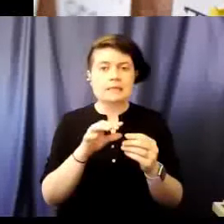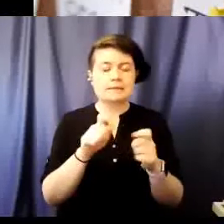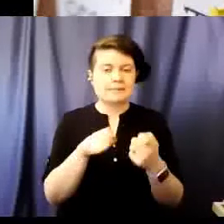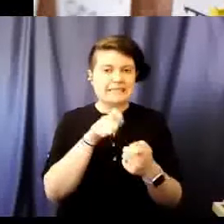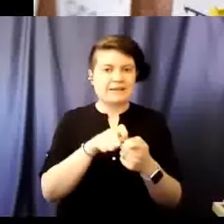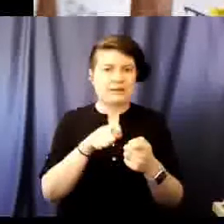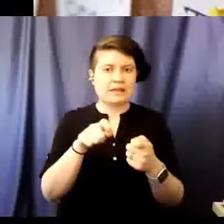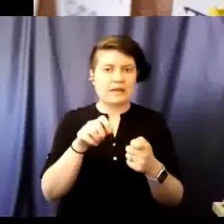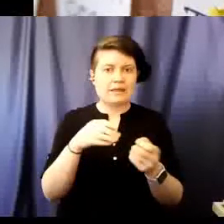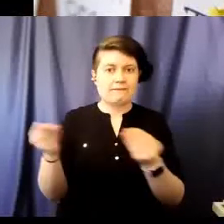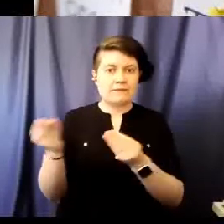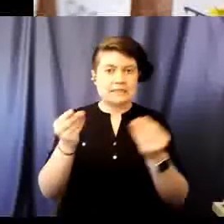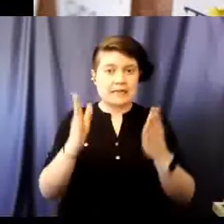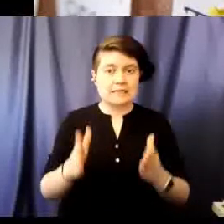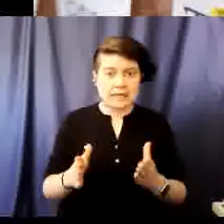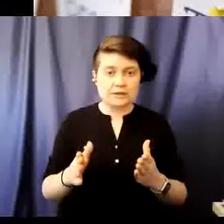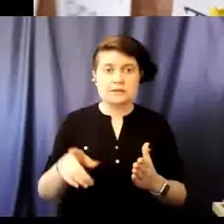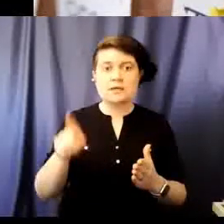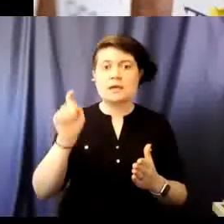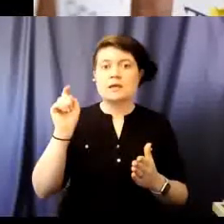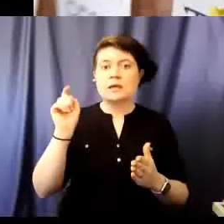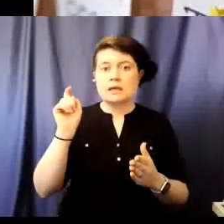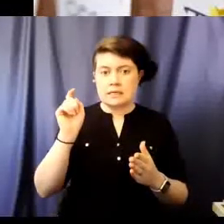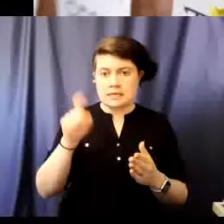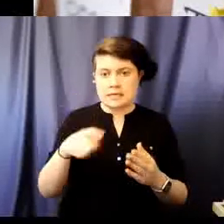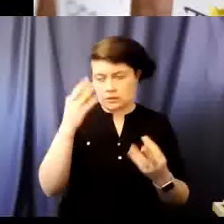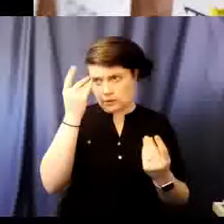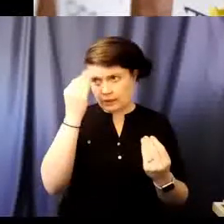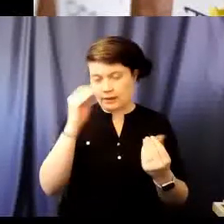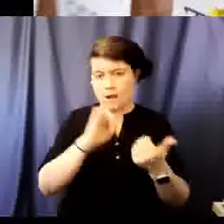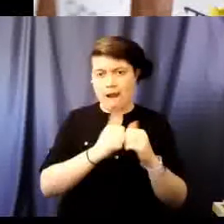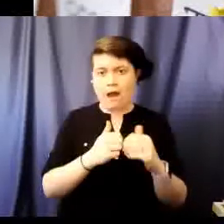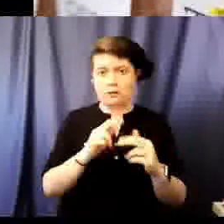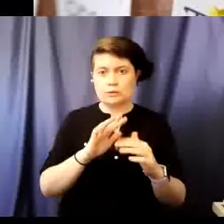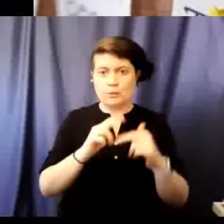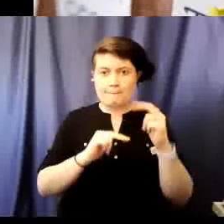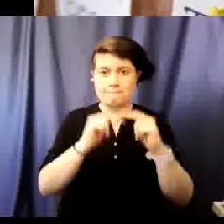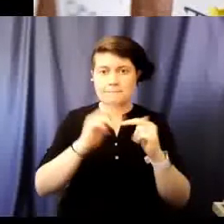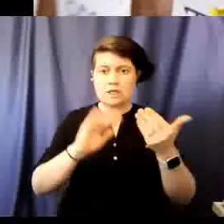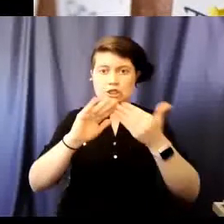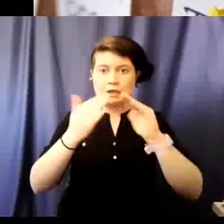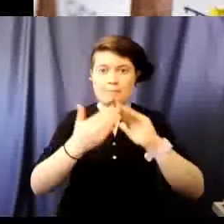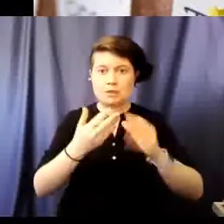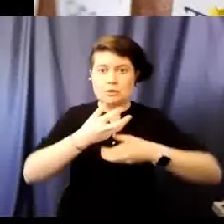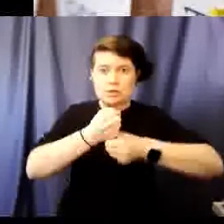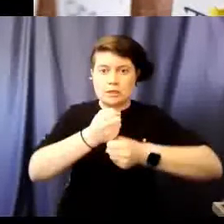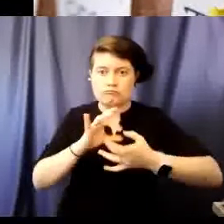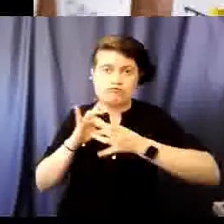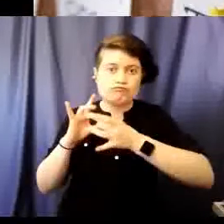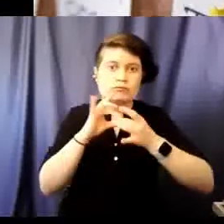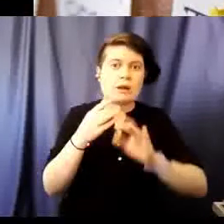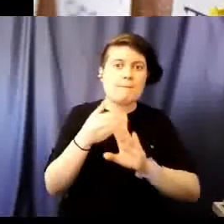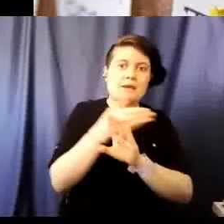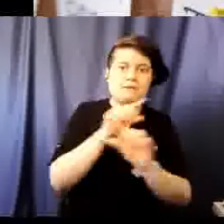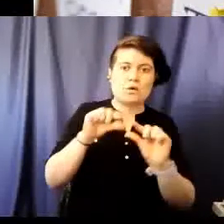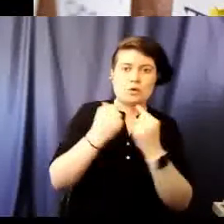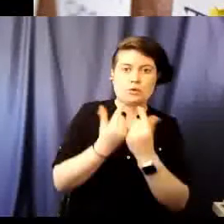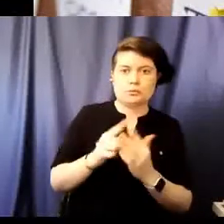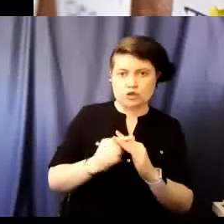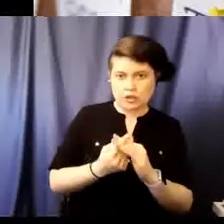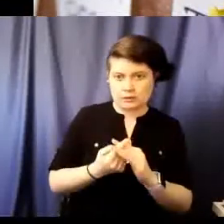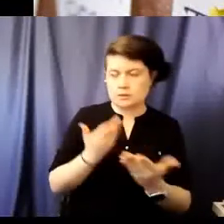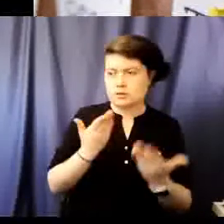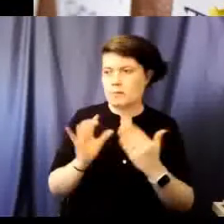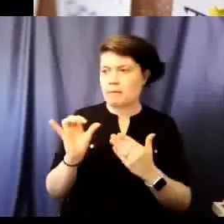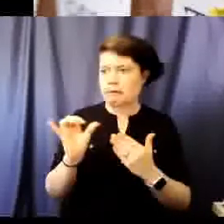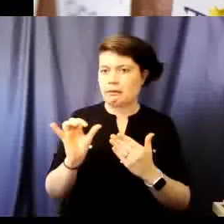co-facilitators, will need to focus on building community rapport before groups begin. This could be things like going